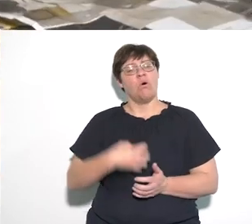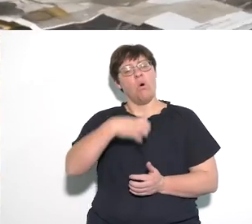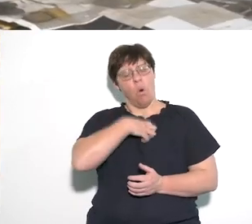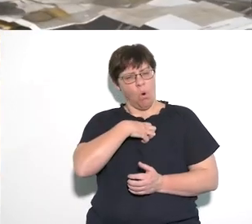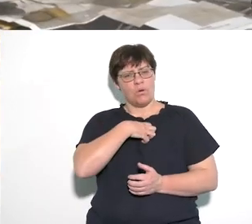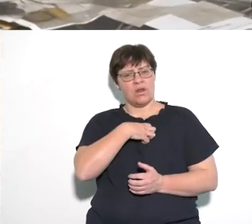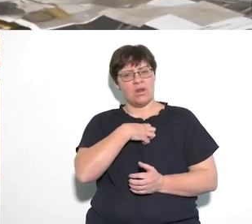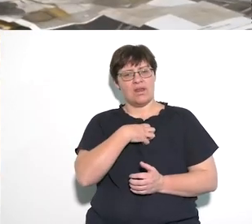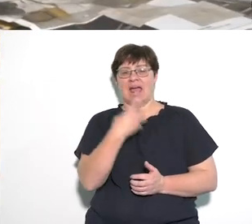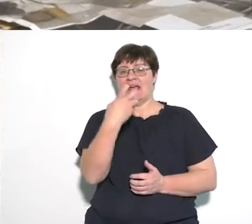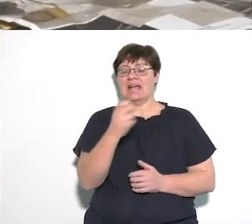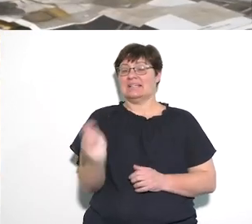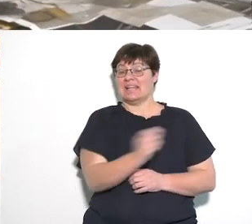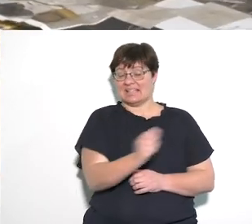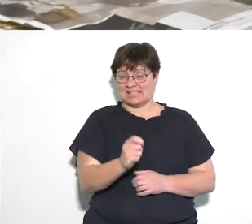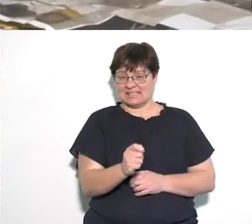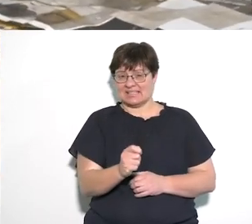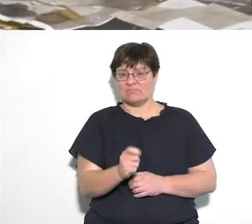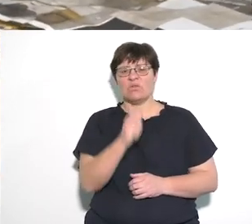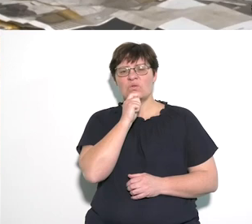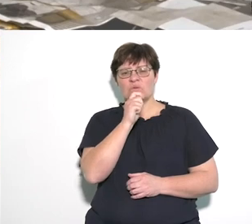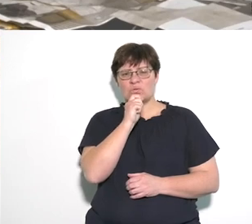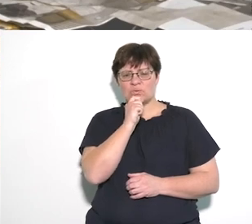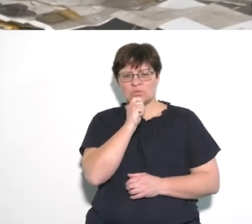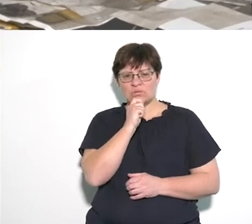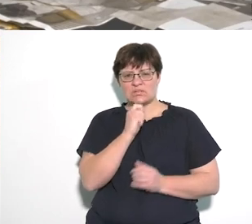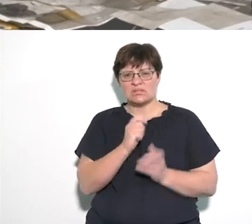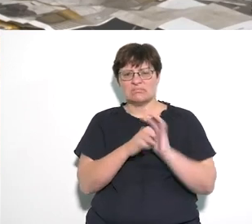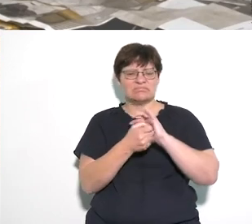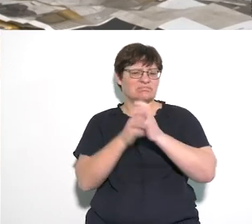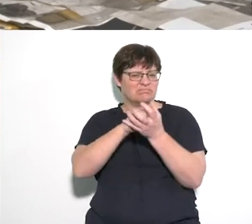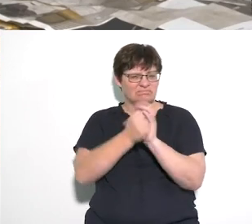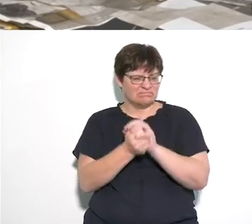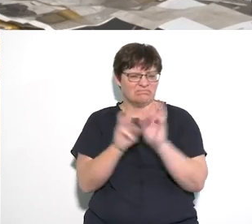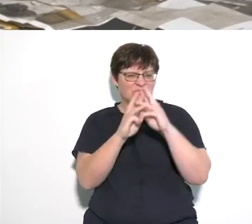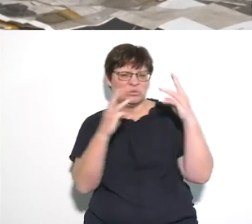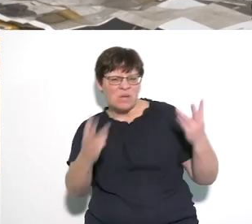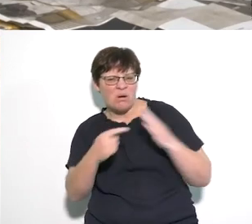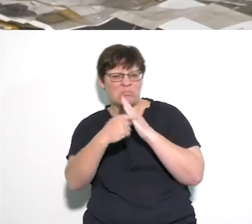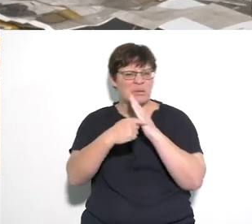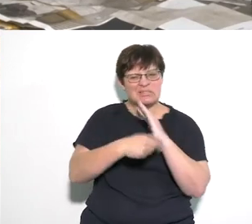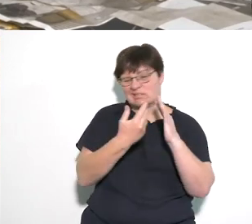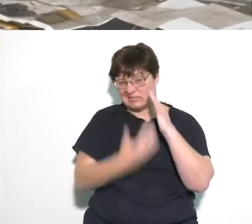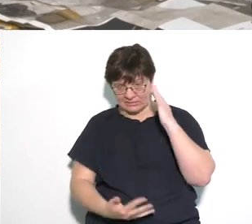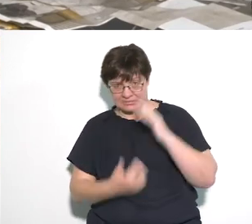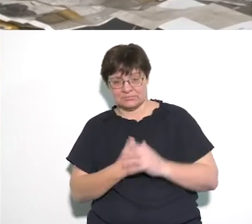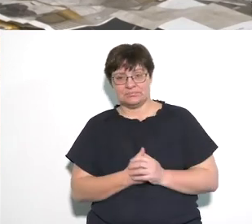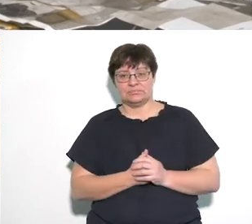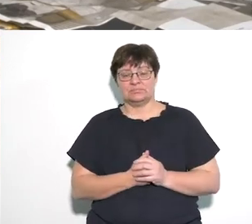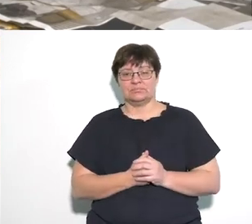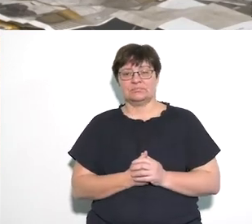own tennis ball using some tissue paper. You need to squash up